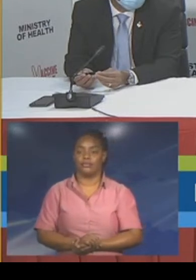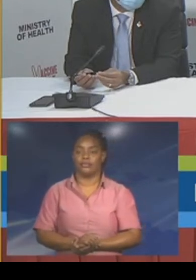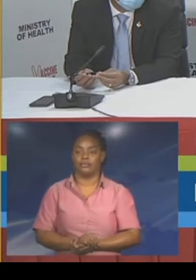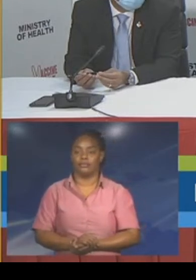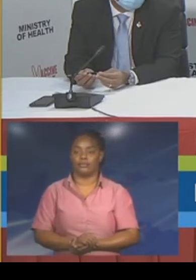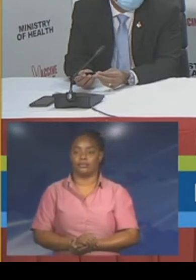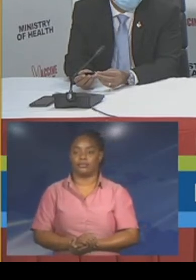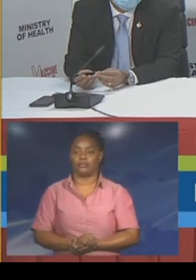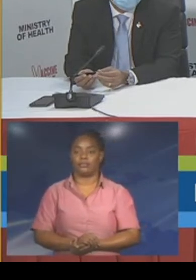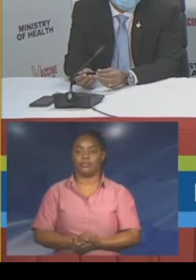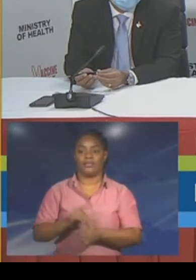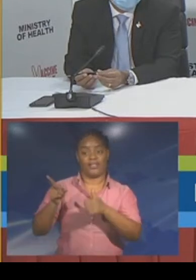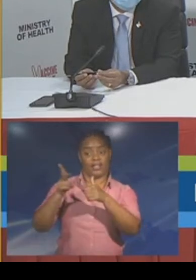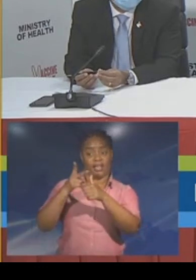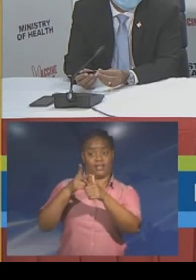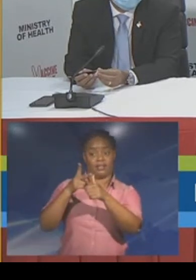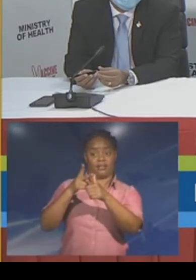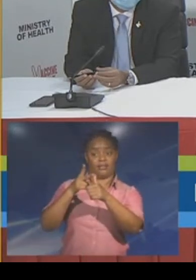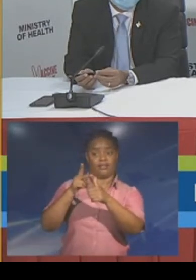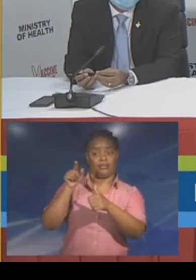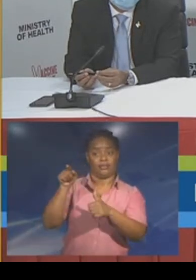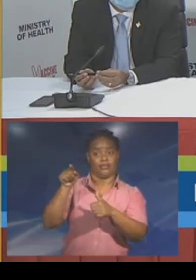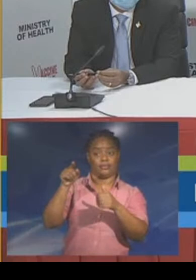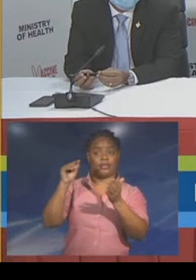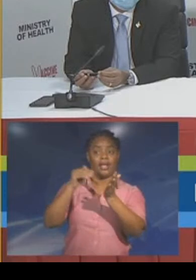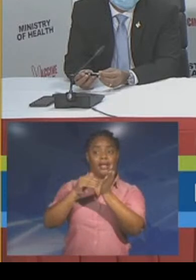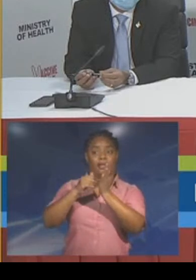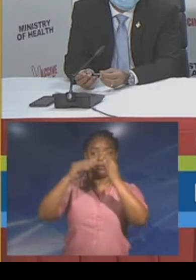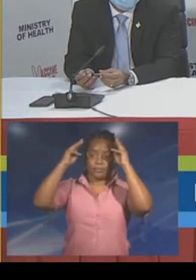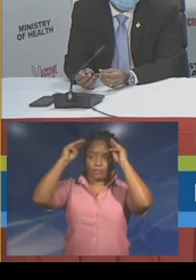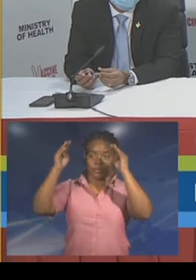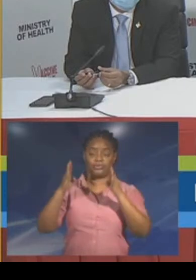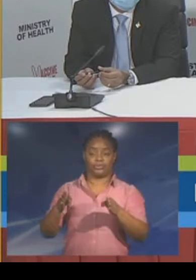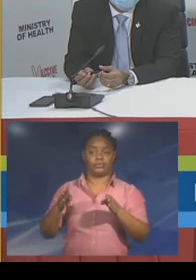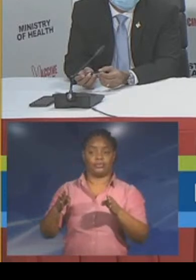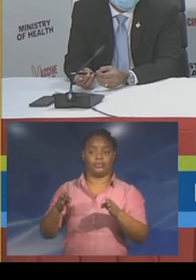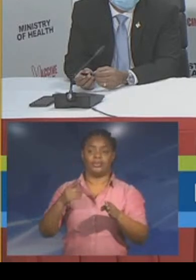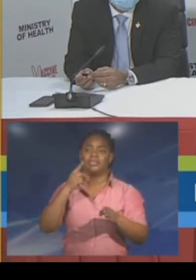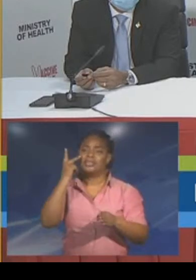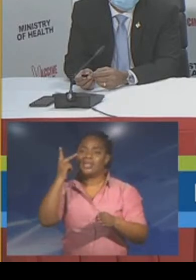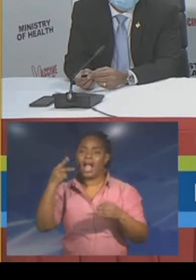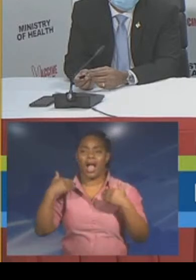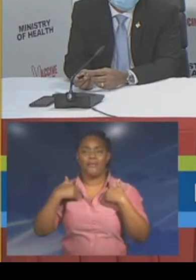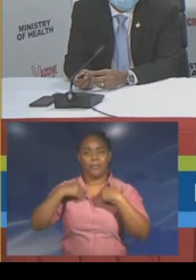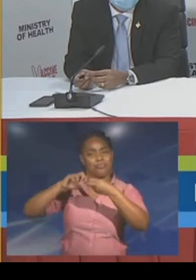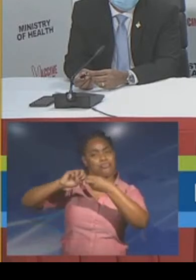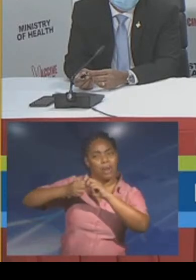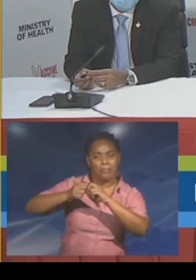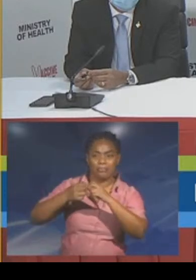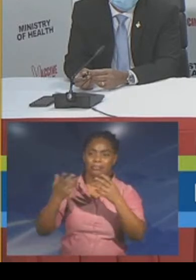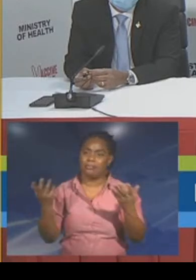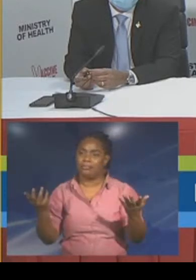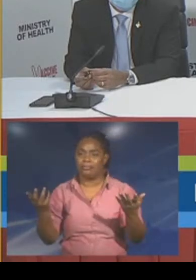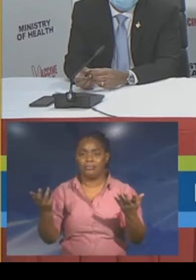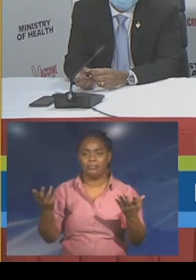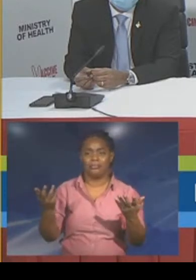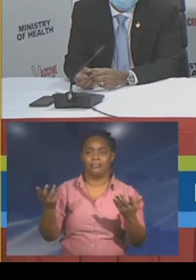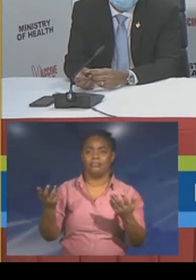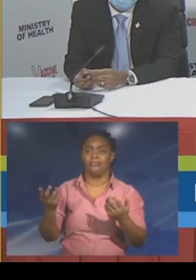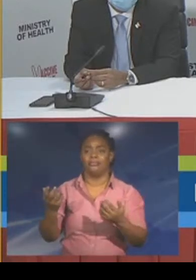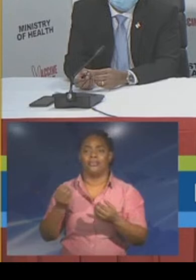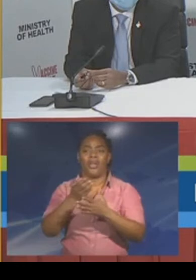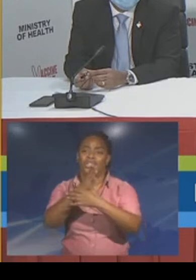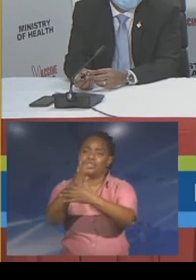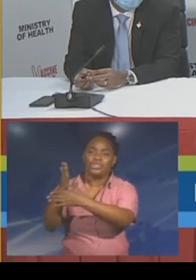second question again to Minister. Minister, there seems to be a problem with the distribution of CDAP drugs. Pharmacies